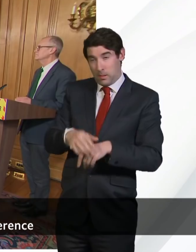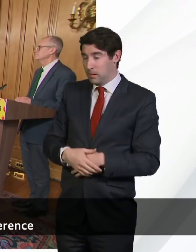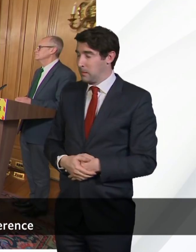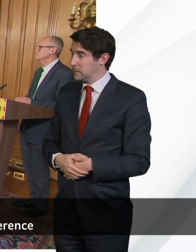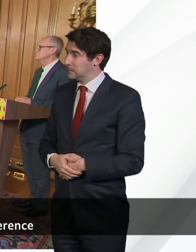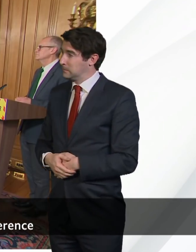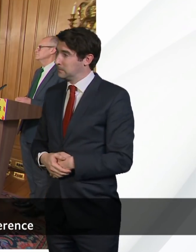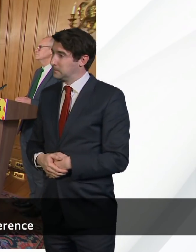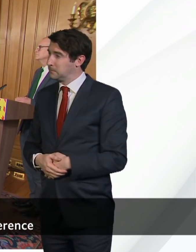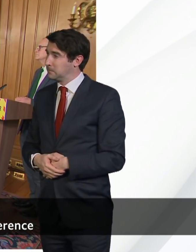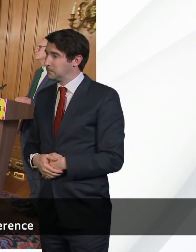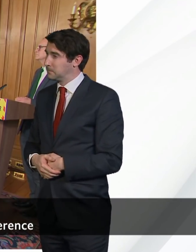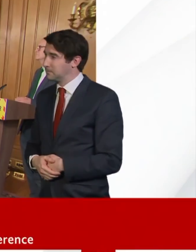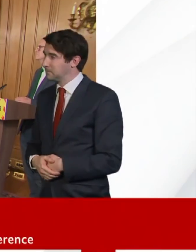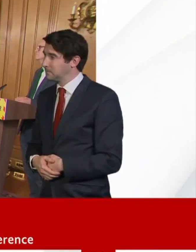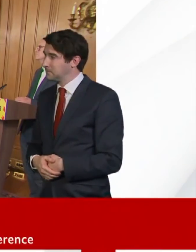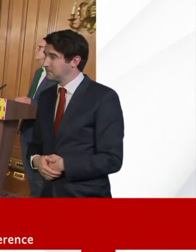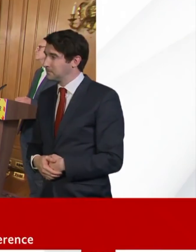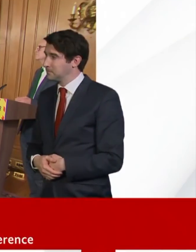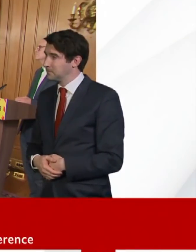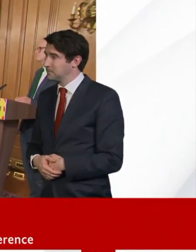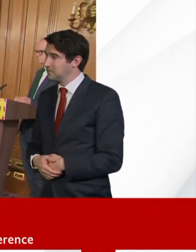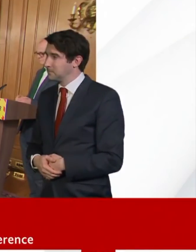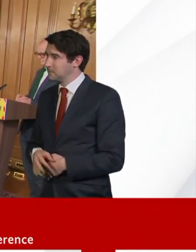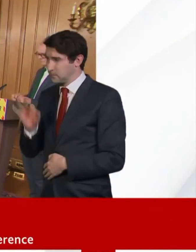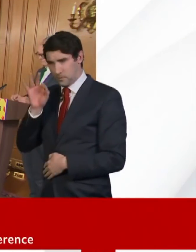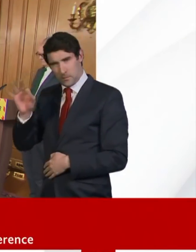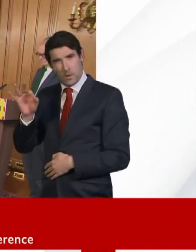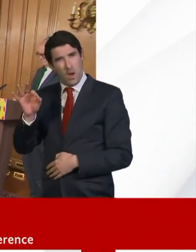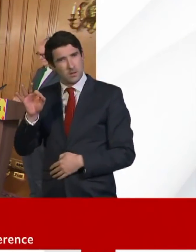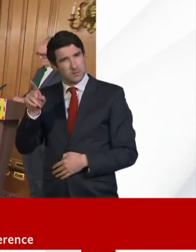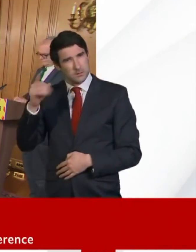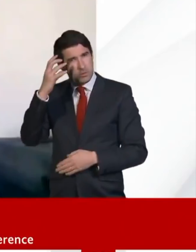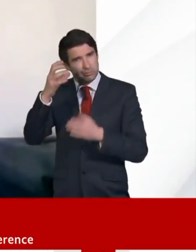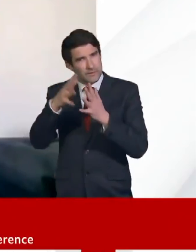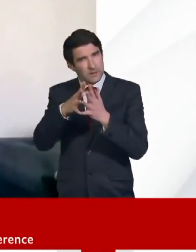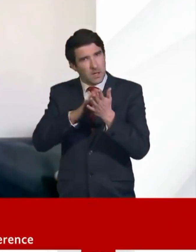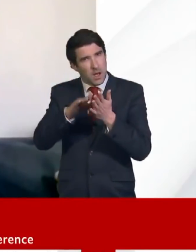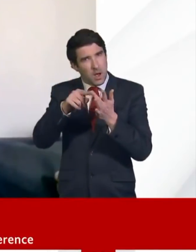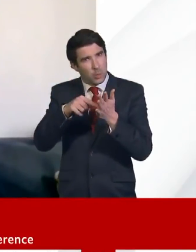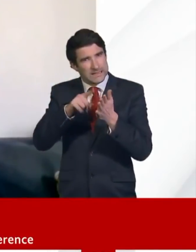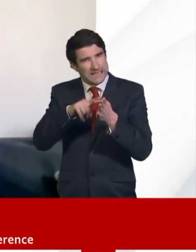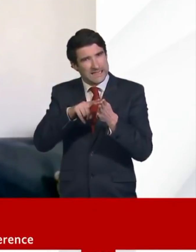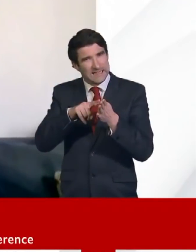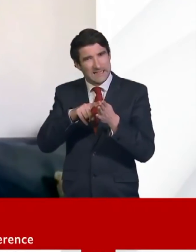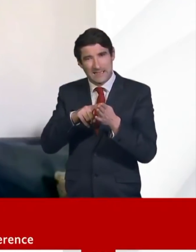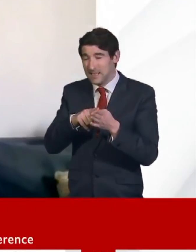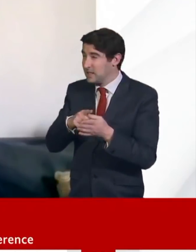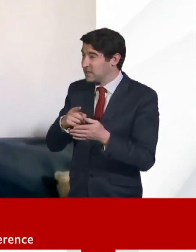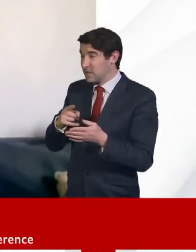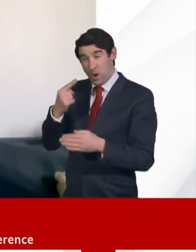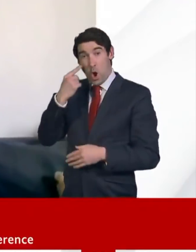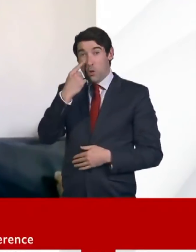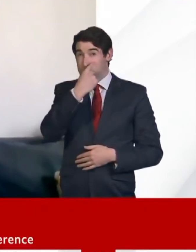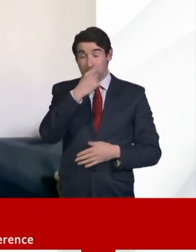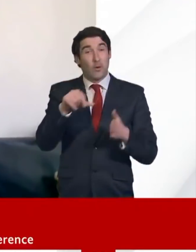George? Yeah, just a very quick one to Chris Whitty. I mean, doesn't this really reflect the fact that the problem lies in our laboratories